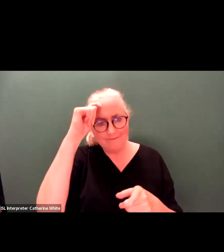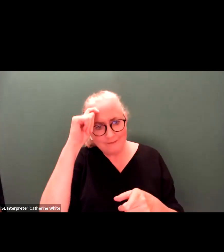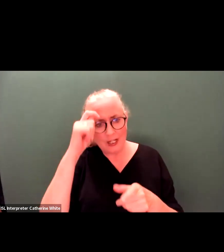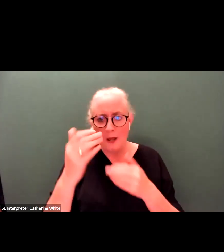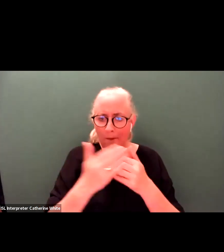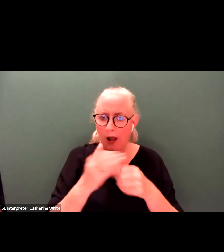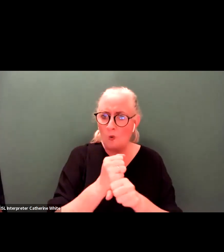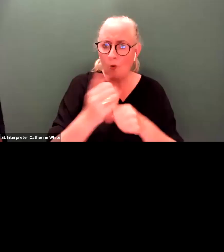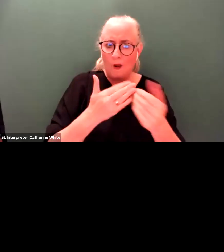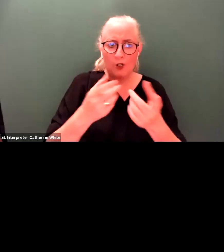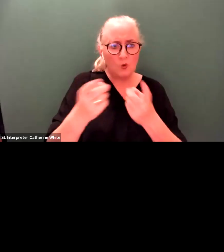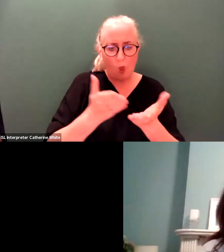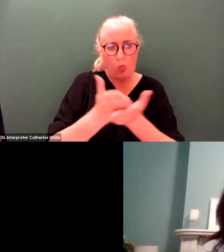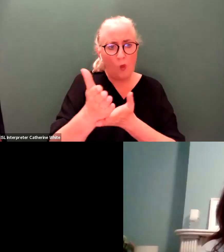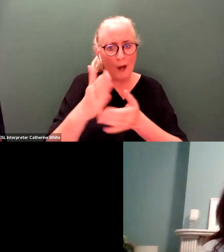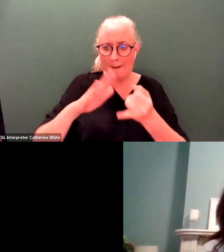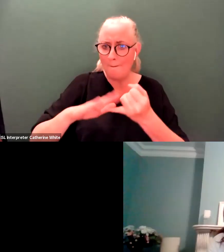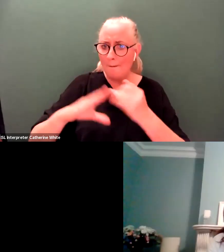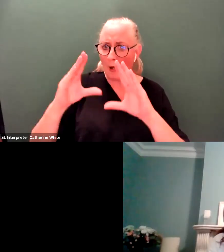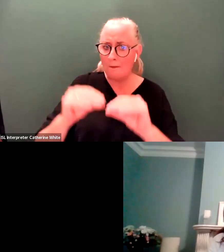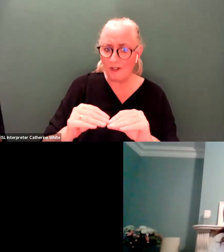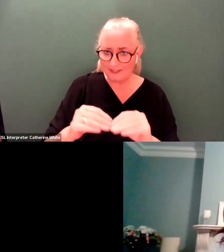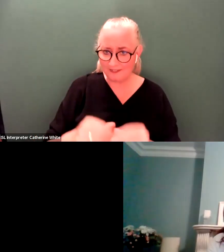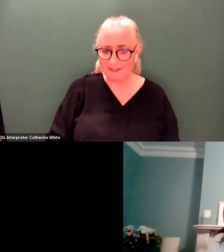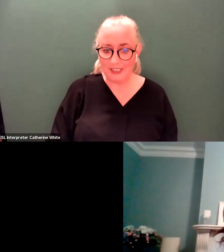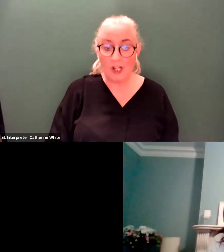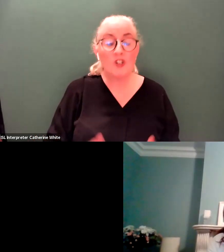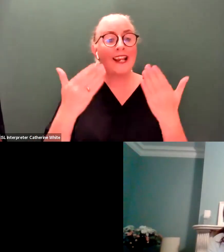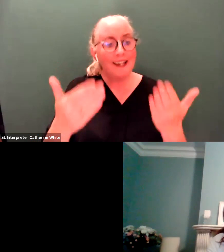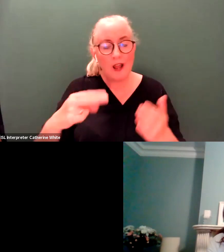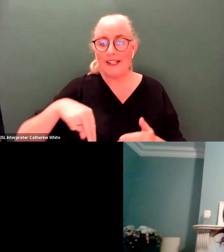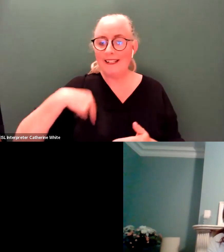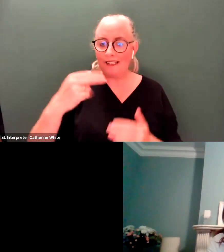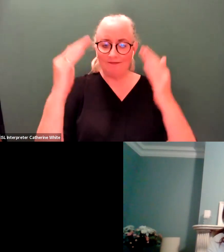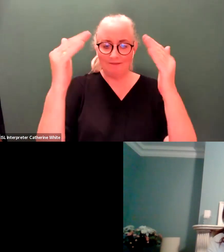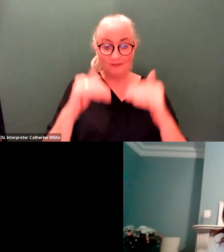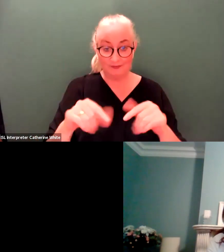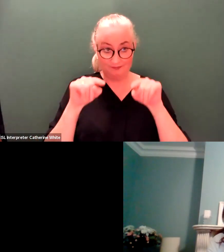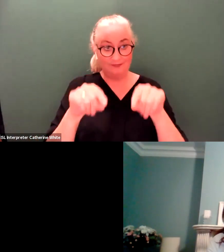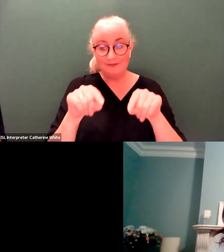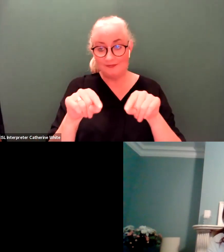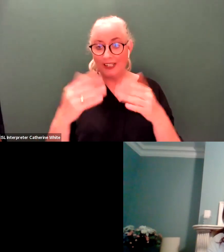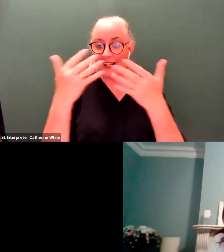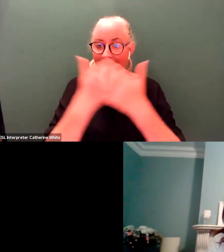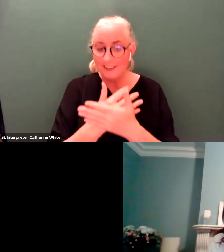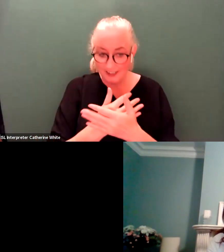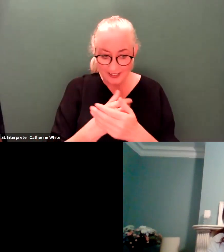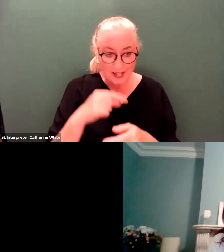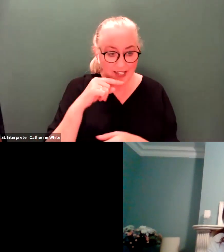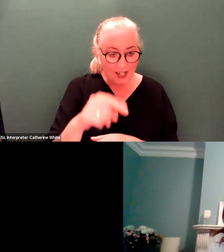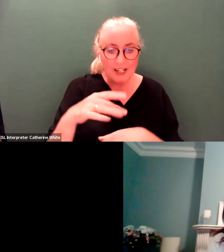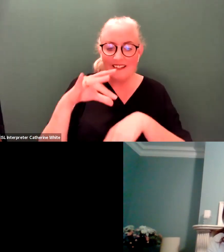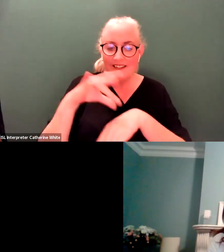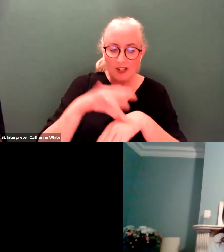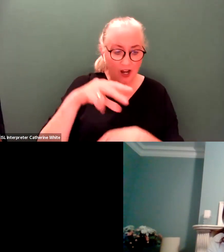in menopause, in that menopause transition. Okay, so next we're going to move on tonight to meeting a lady, Dr.